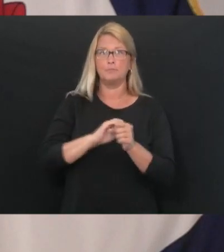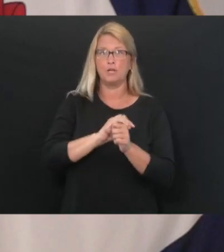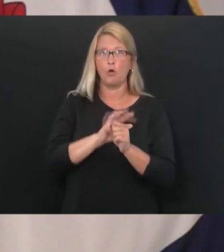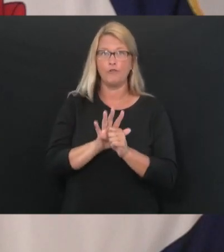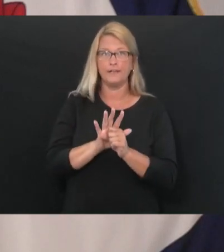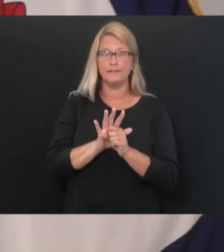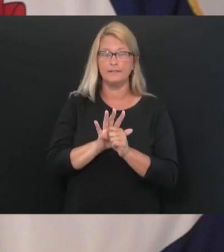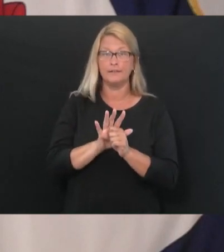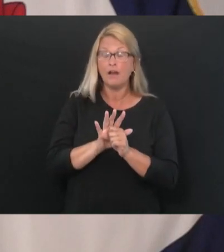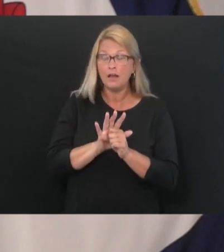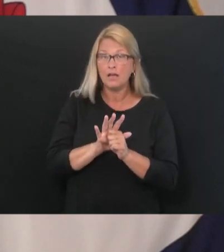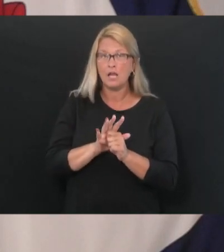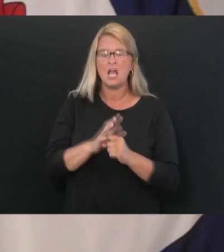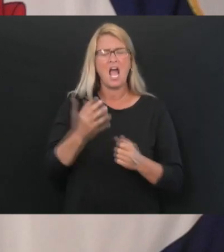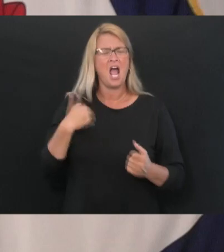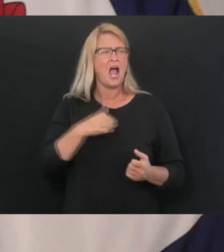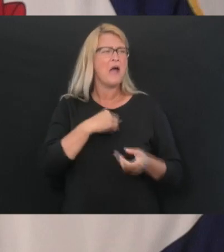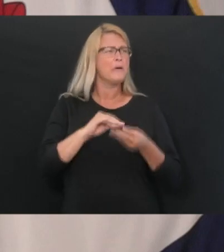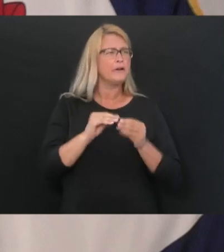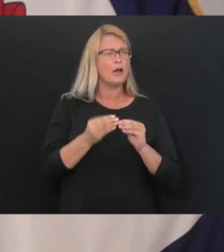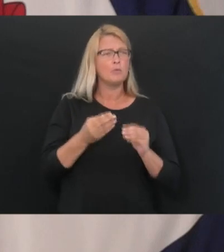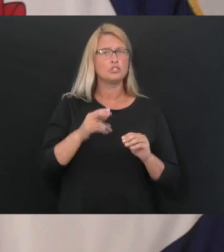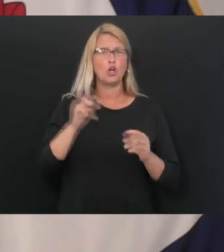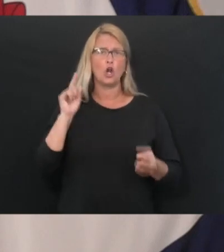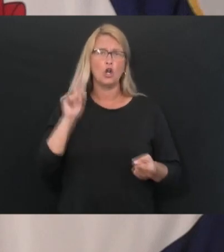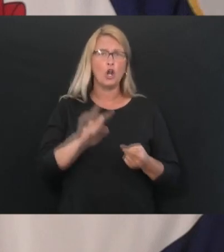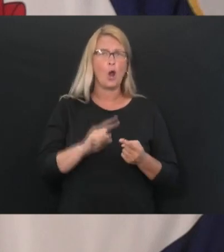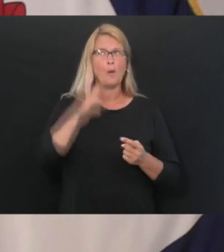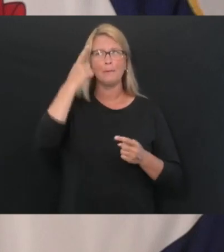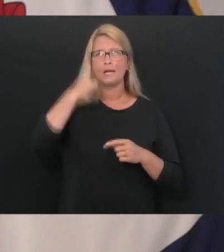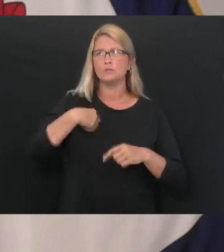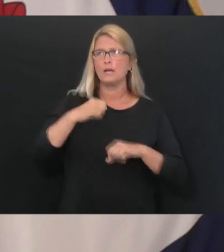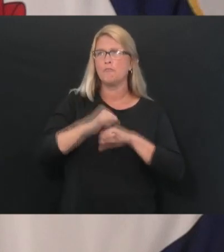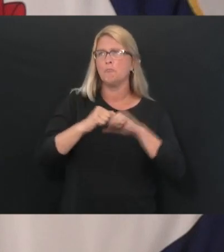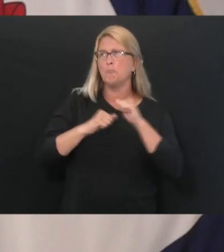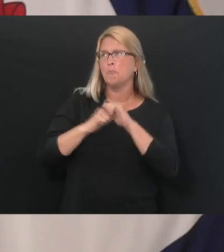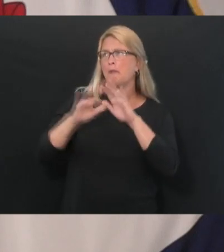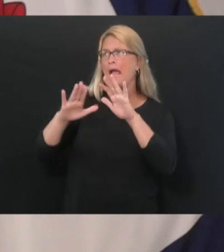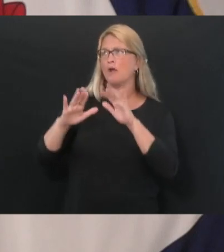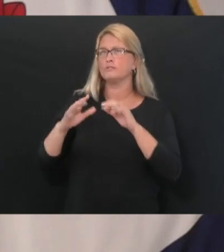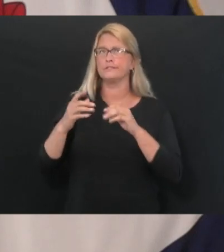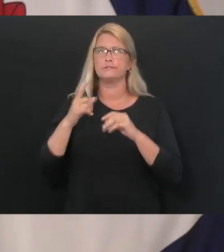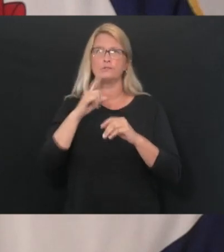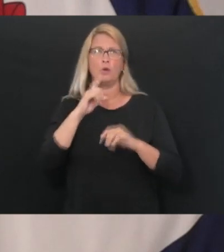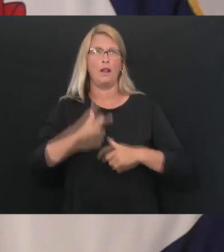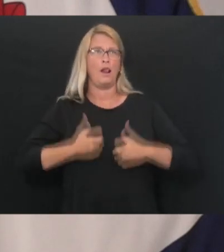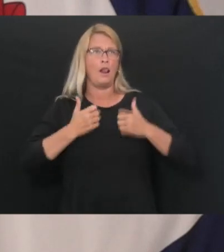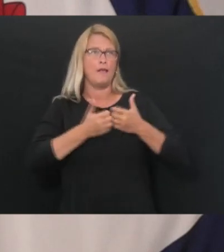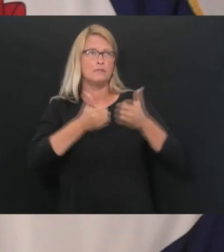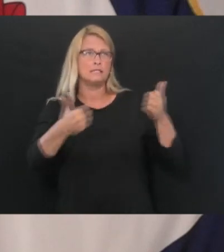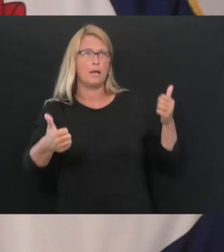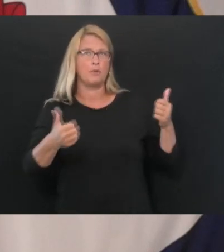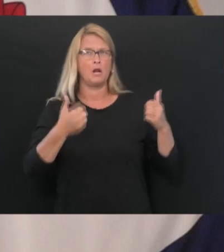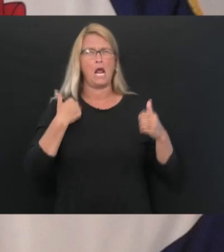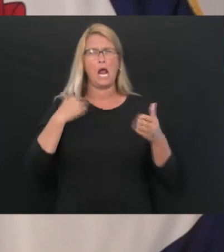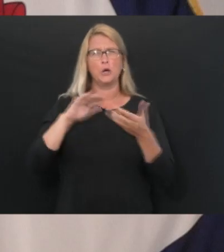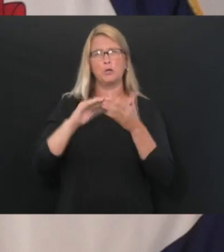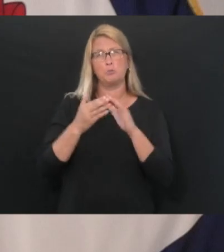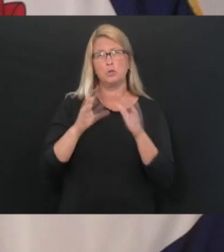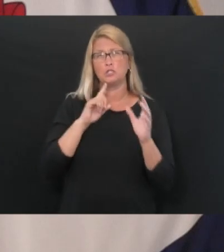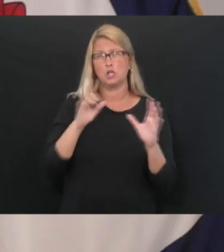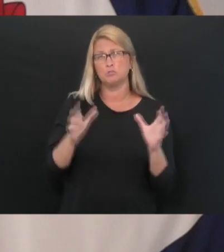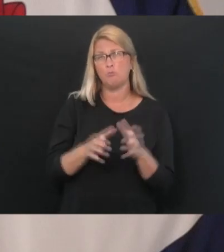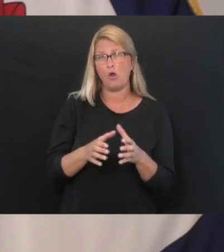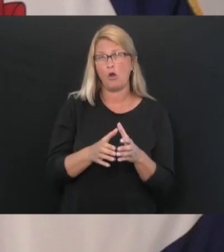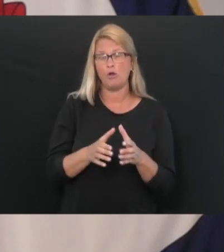low is because we have mountains, or we're distanced, or we have communities that aren't as big cities,